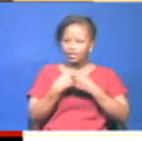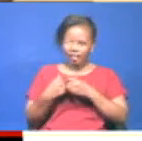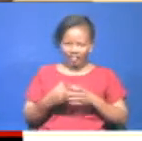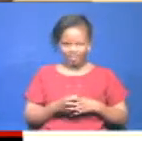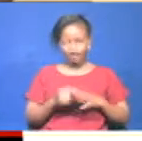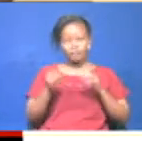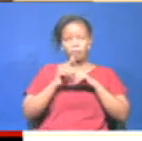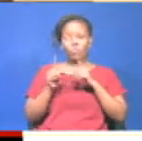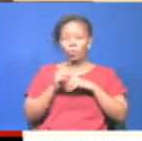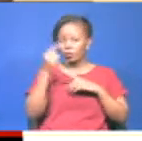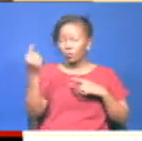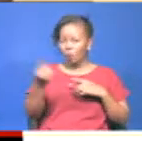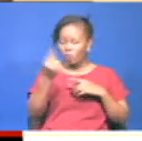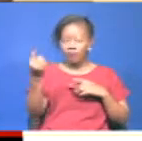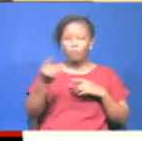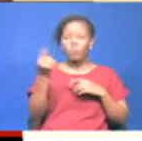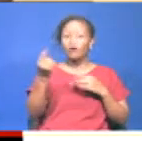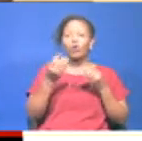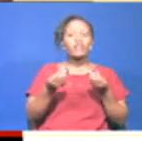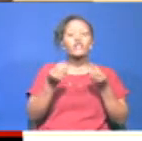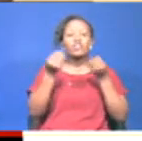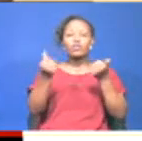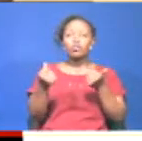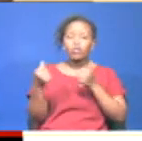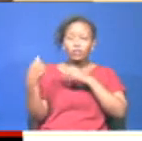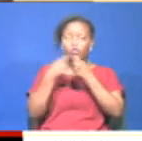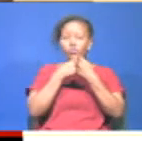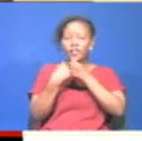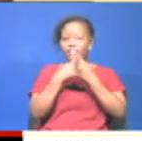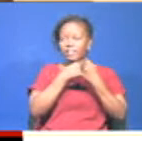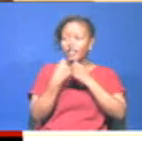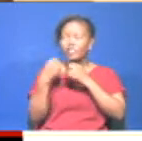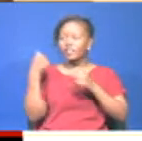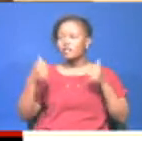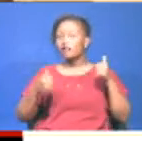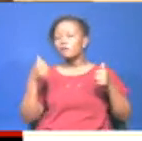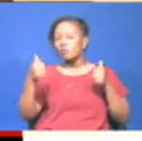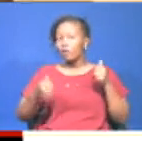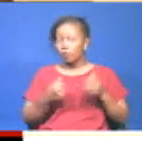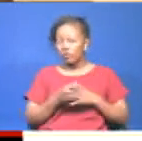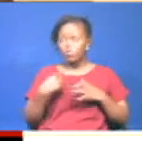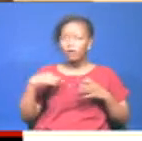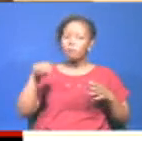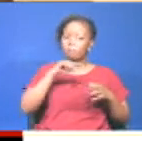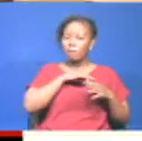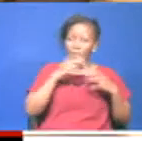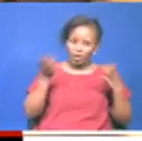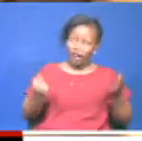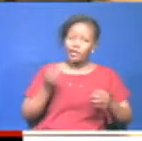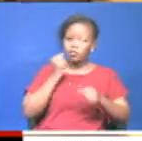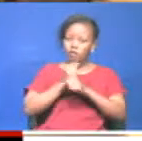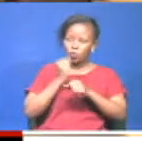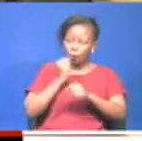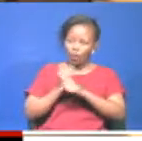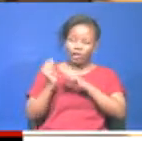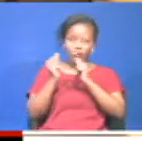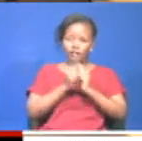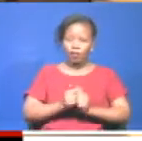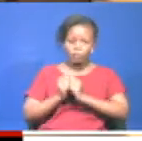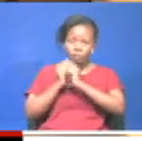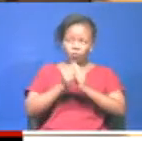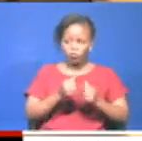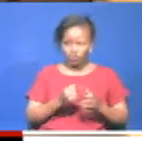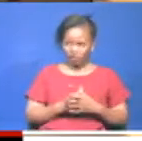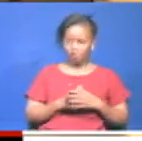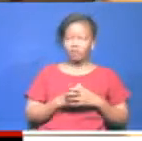only solution to those challenges is us working together. In recent times, there